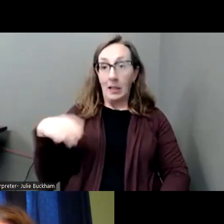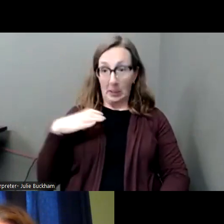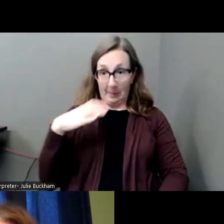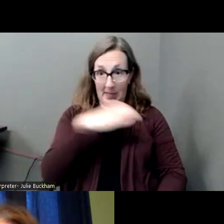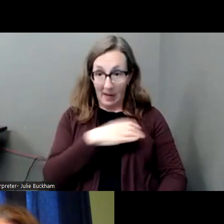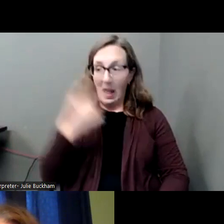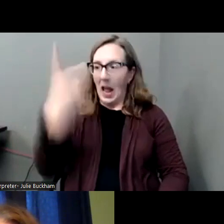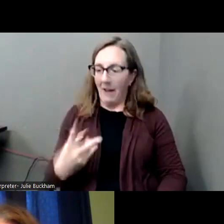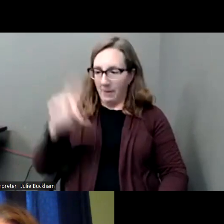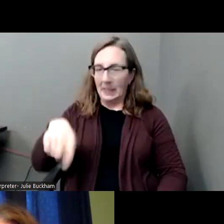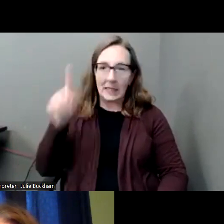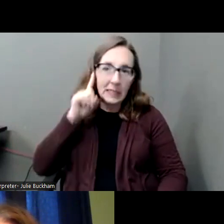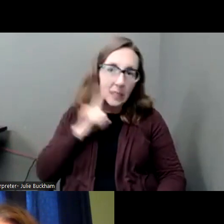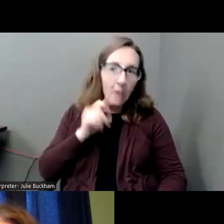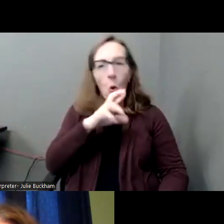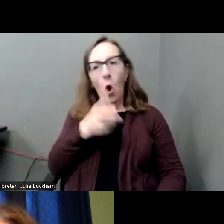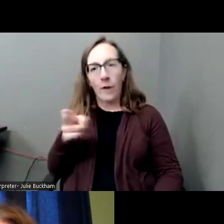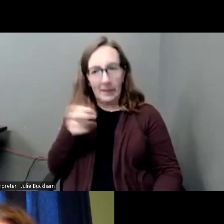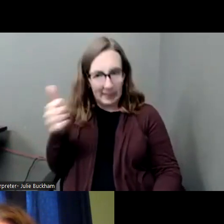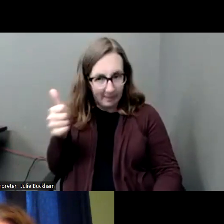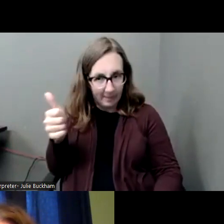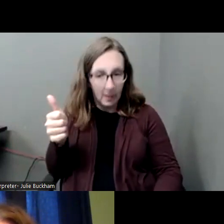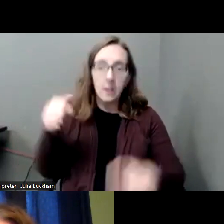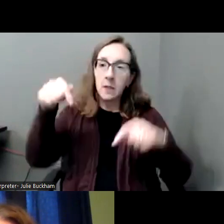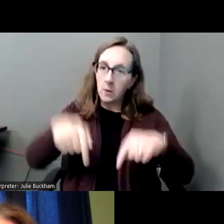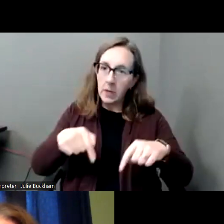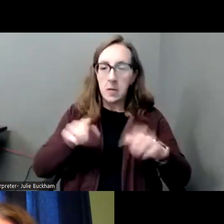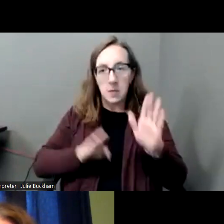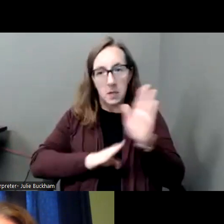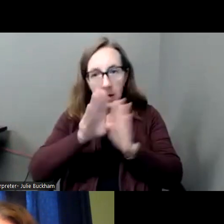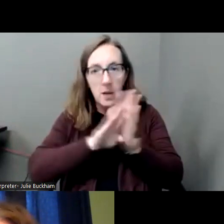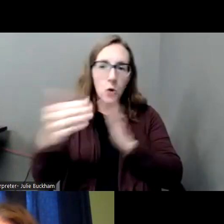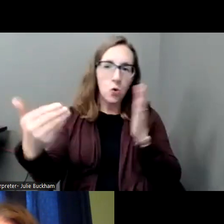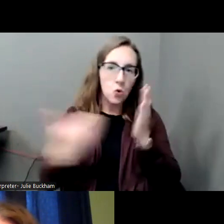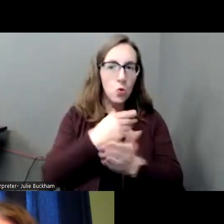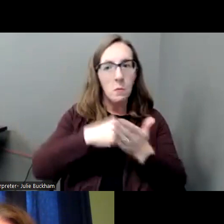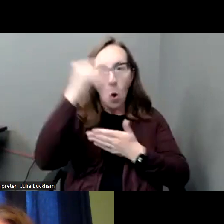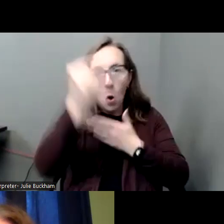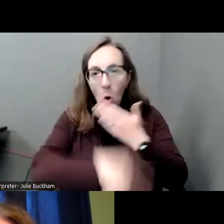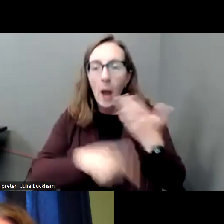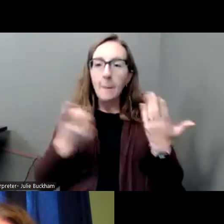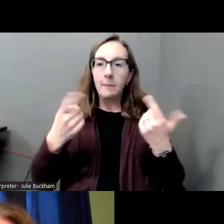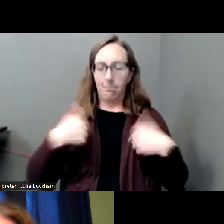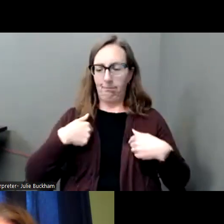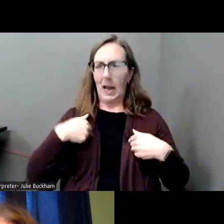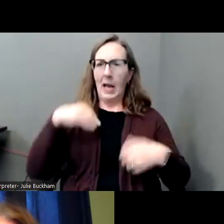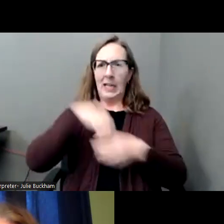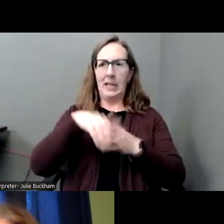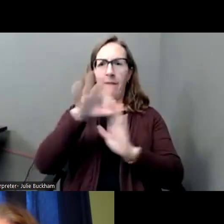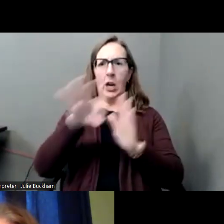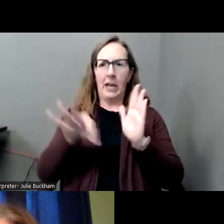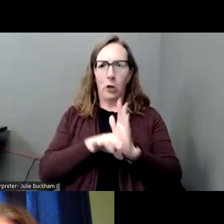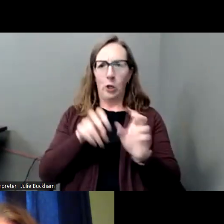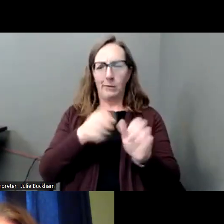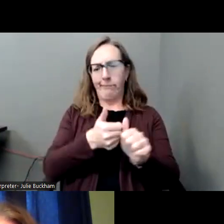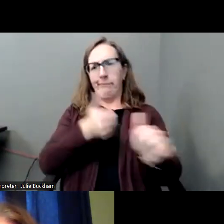we're designing these system changes and developing new programs, we're not doing it from Frankfurt in an office, but we're doing it with the